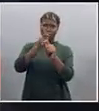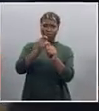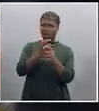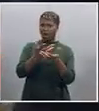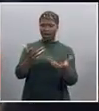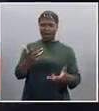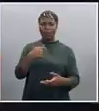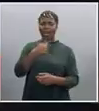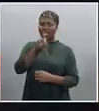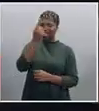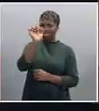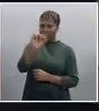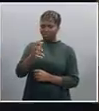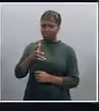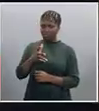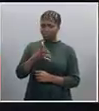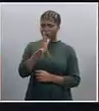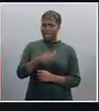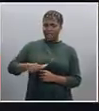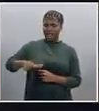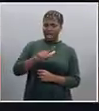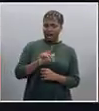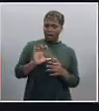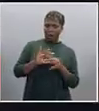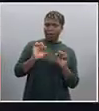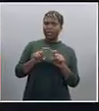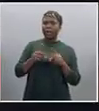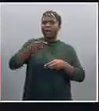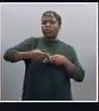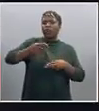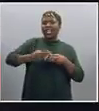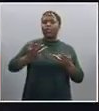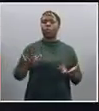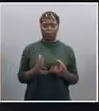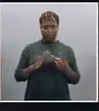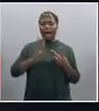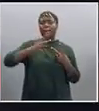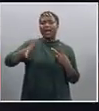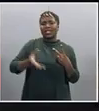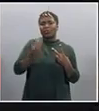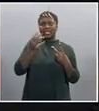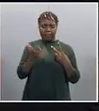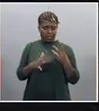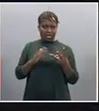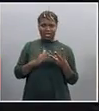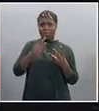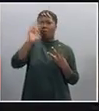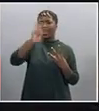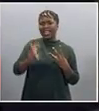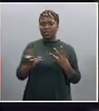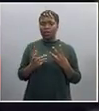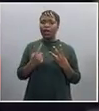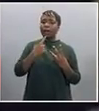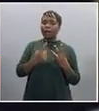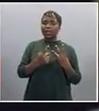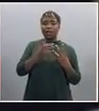okay guys, we understand you saying you don't have a land to stay. Ama-toilet no watap, amanzi no watap, electricity. They told us that